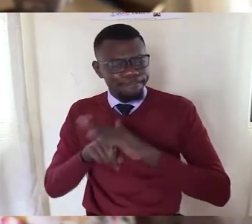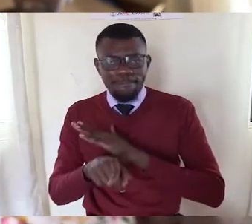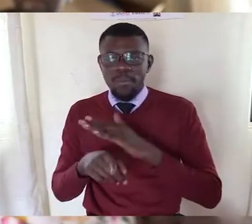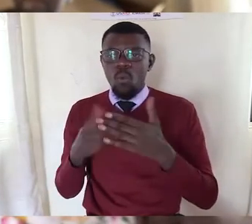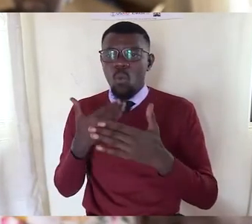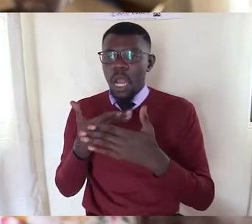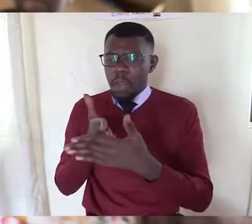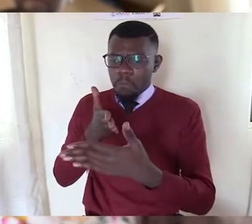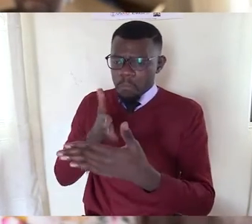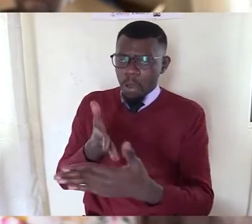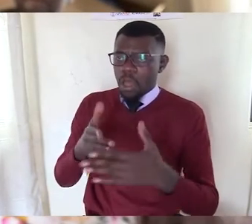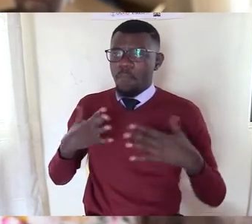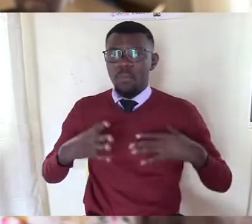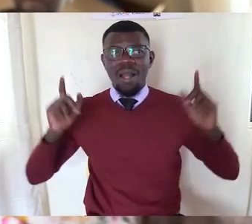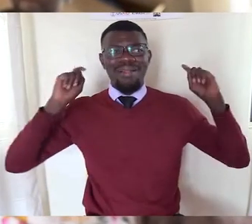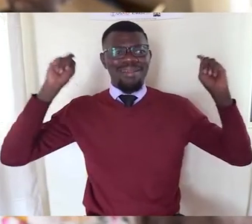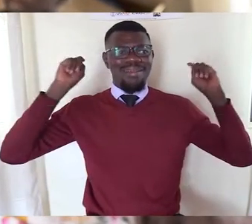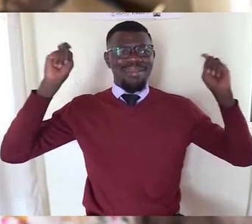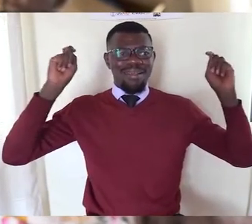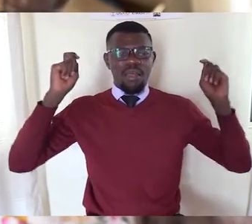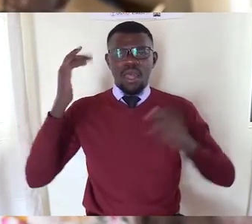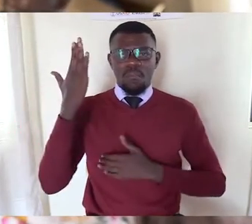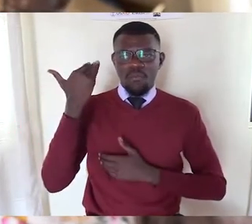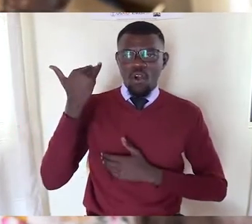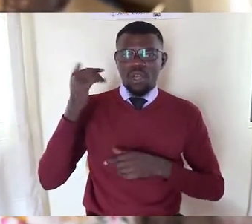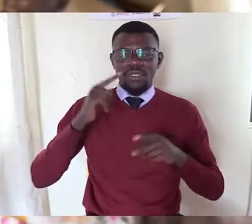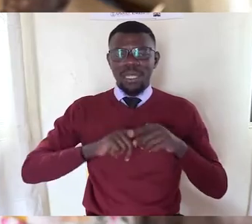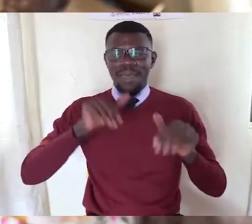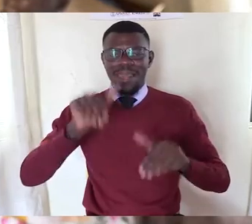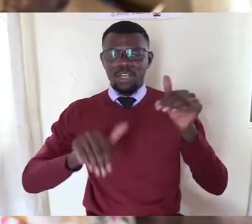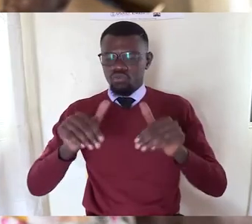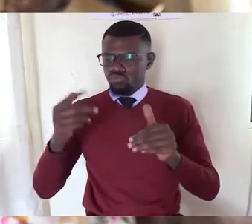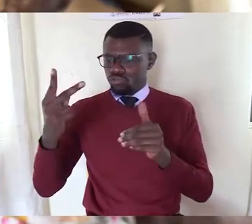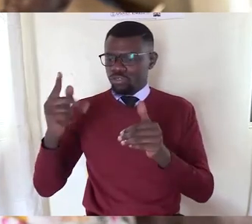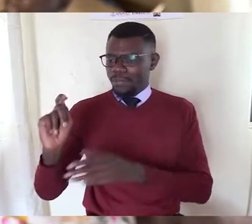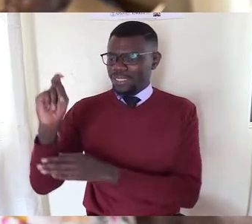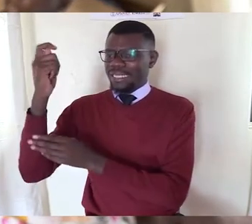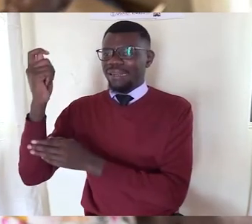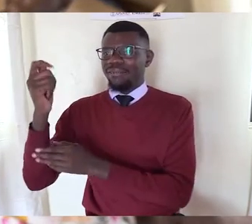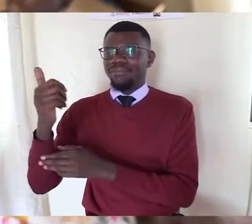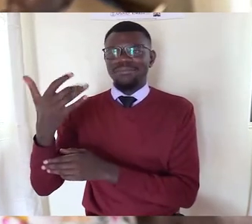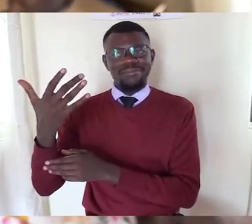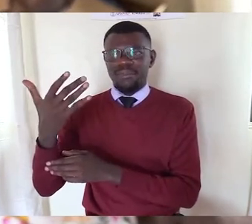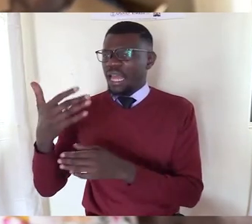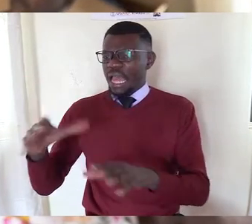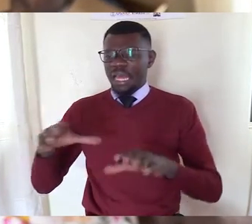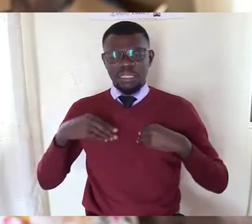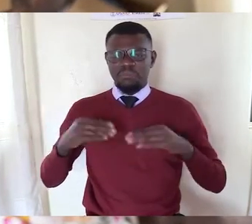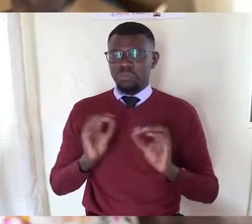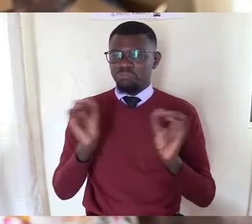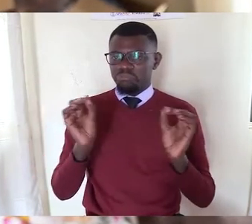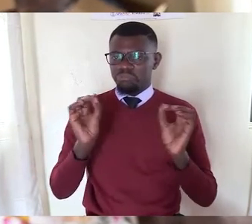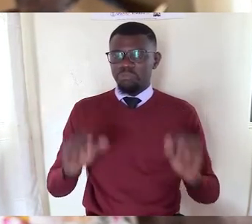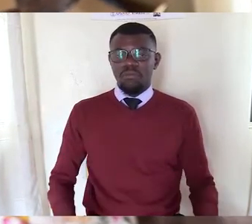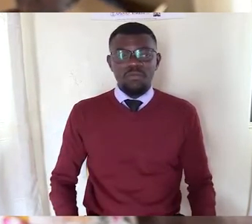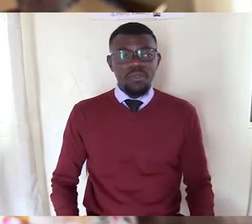protest denouncing the results of the presidential elections. So during the protest, it is at